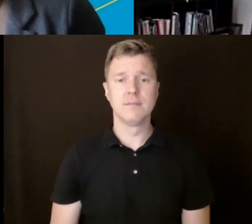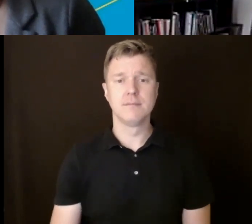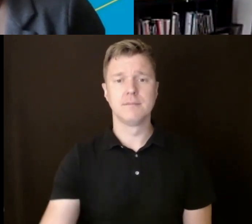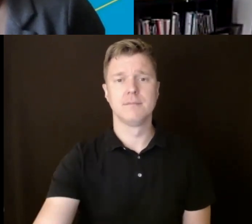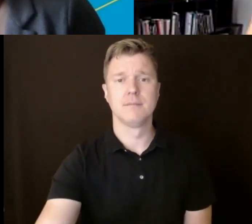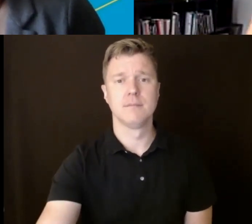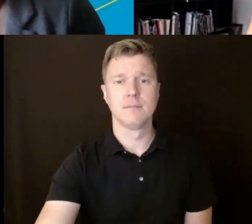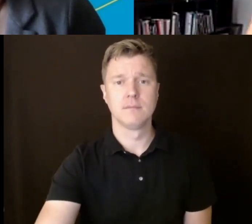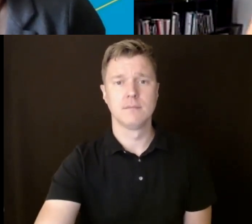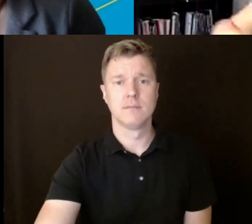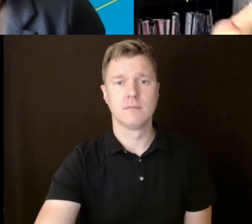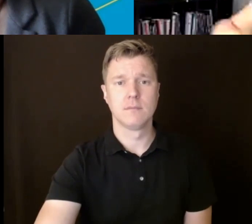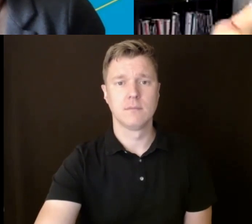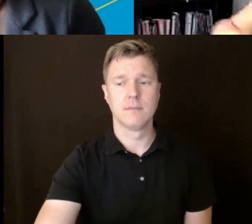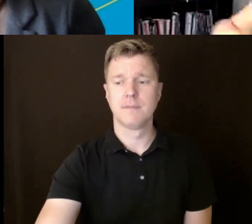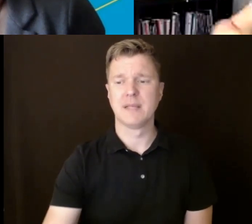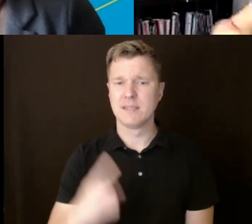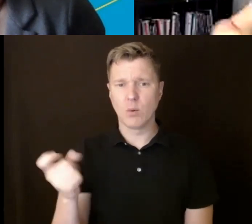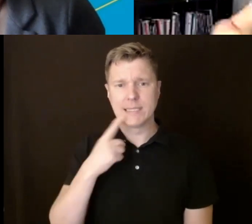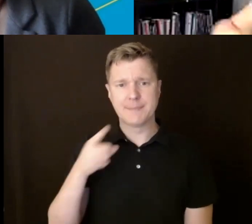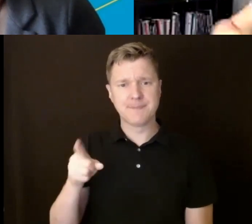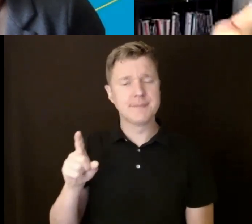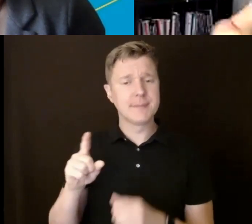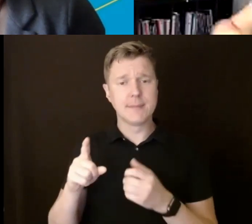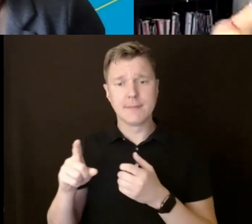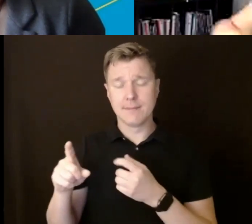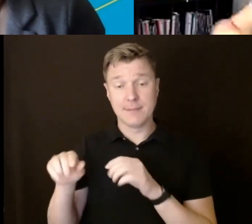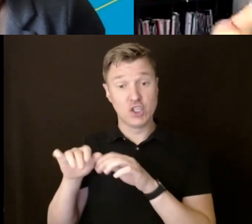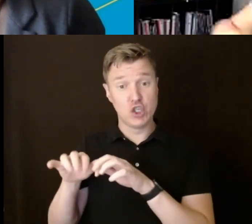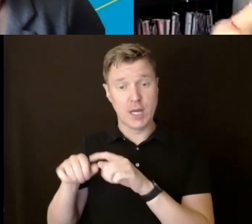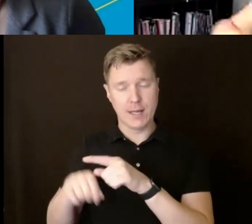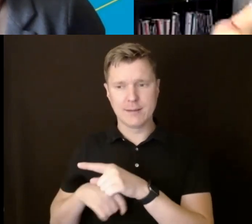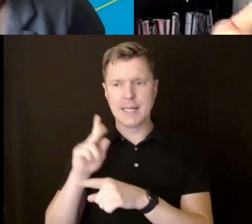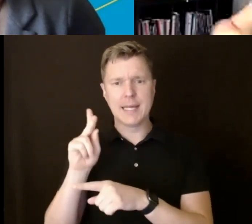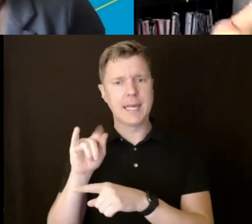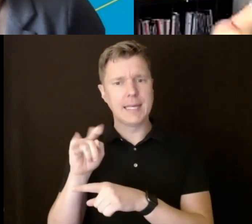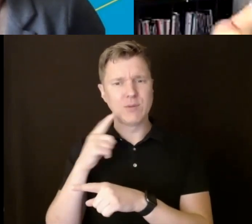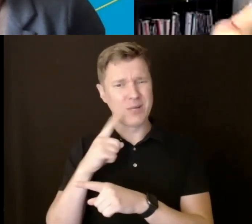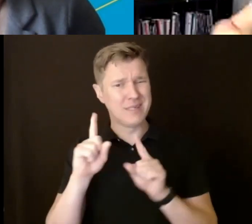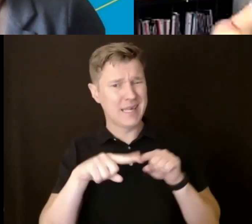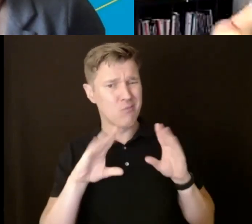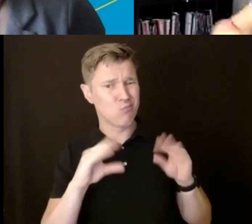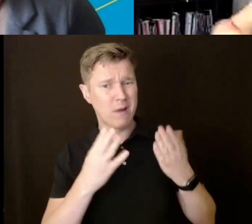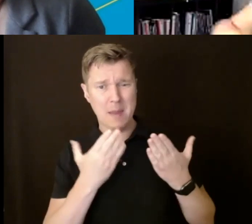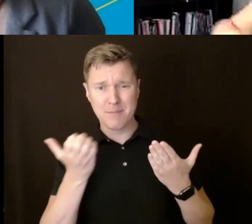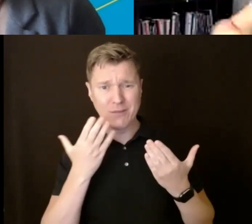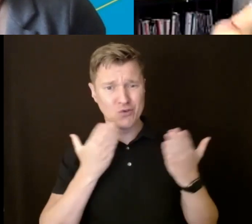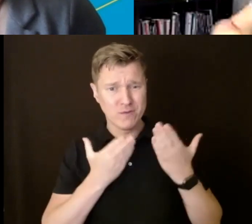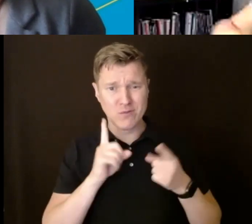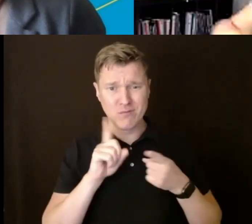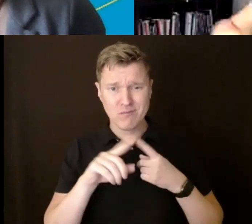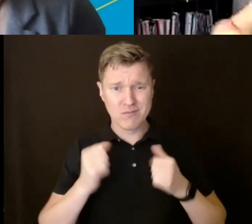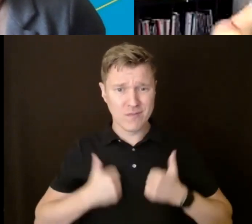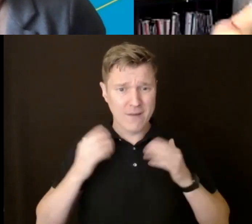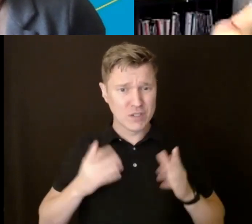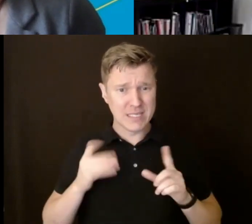And I just want to lift up in the chat, Katie is saying, I just feel like we can't provide the best services to survivors if we can't